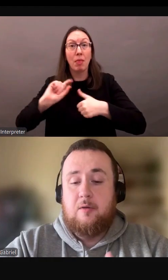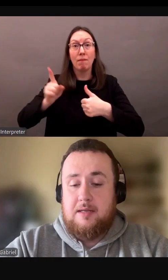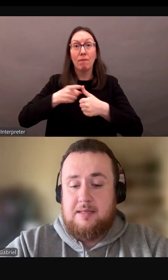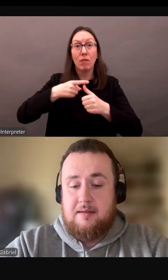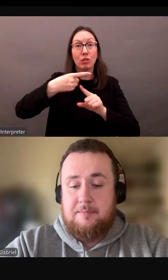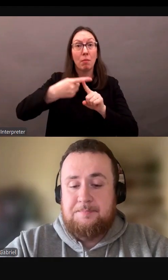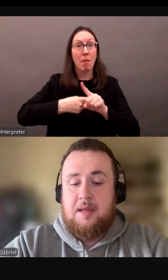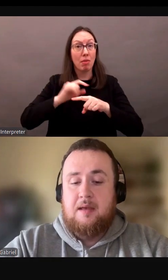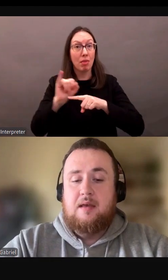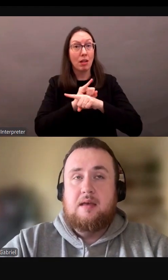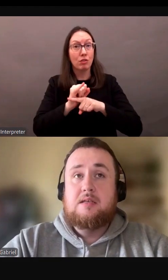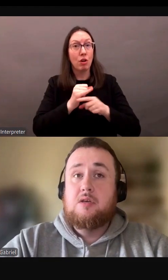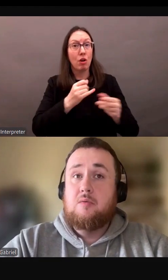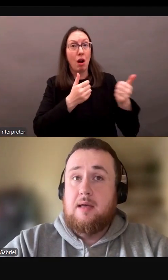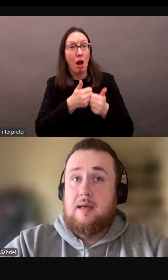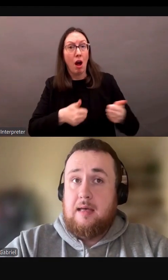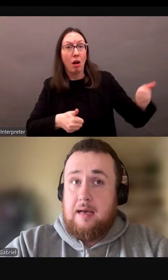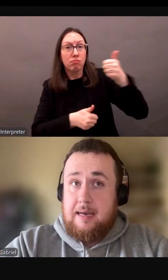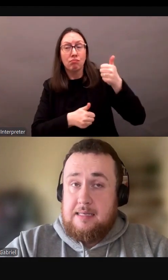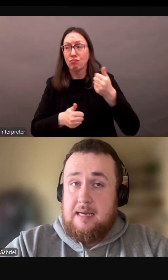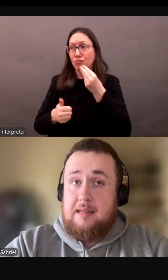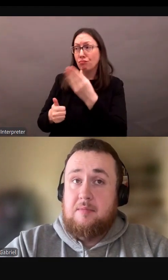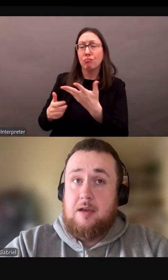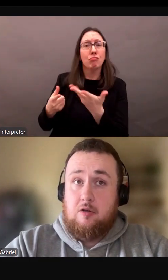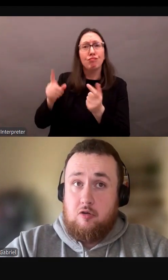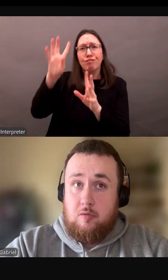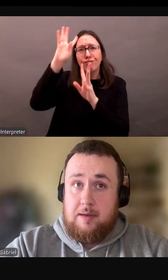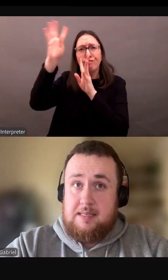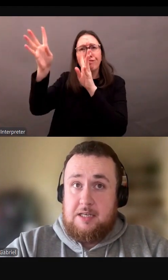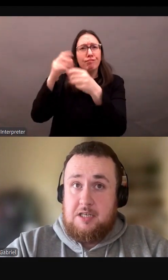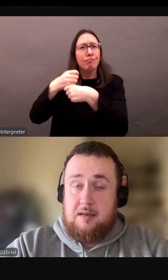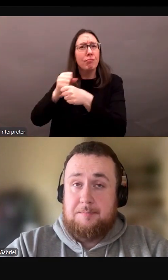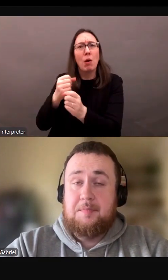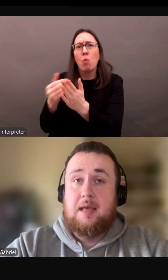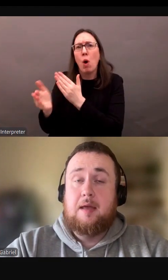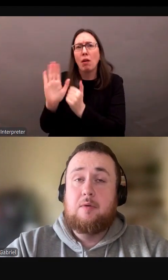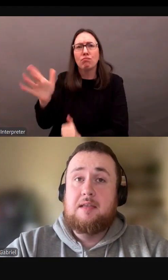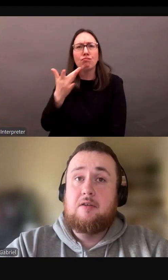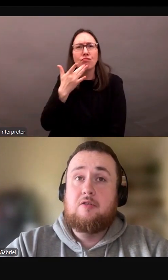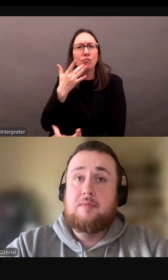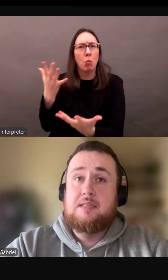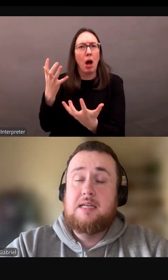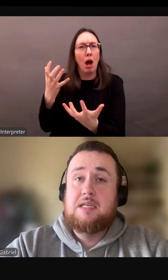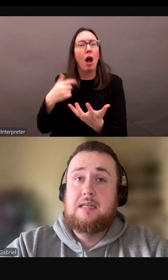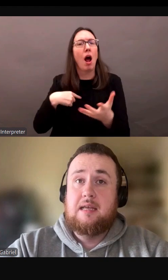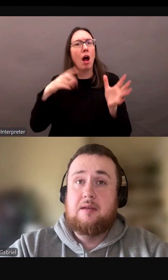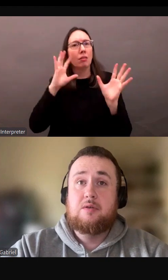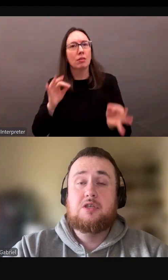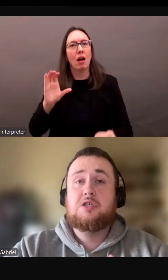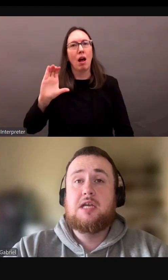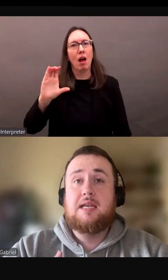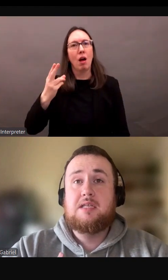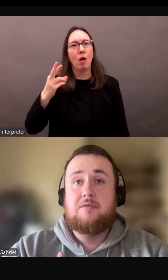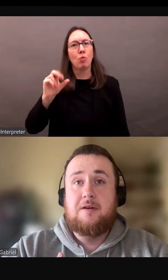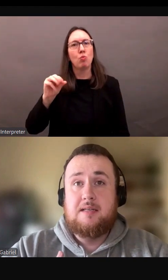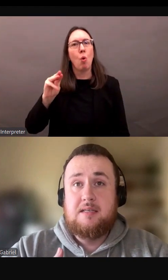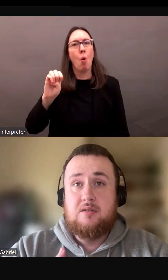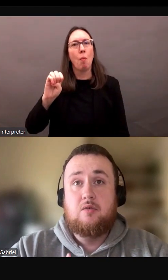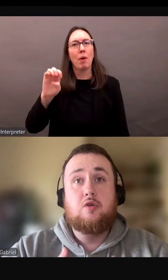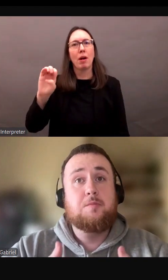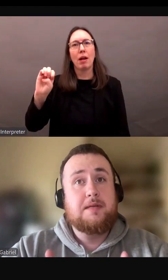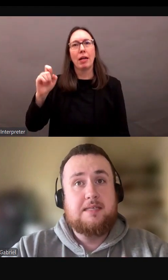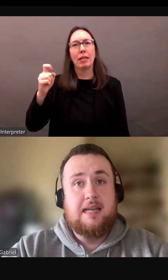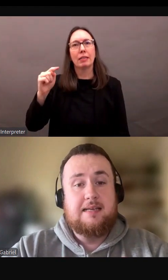whatever I wanted. So I decided to make a Chrome extension. And what that Chrome extension did was just change the font